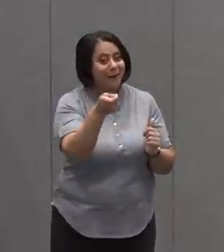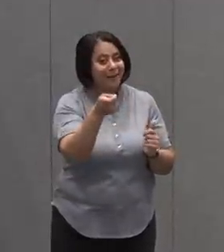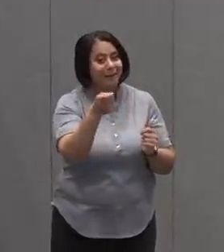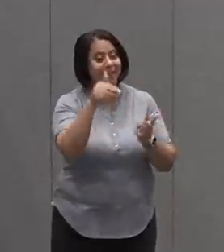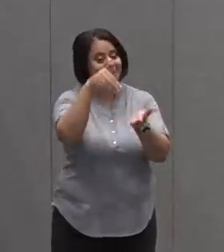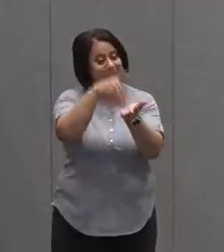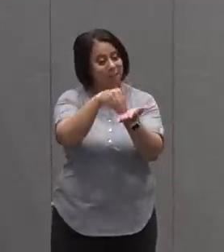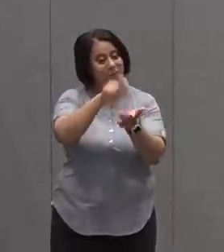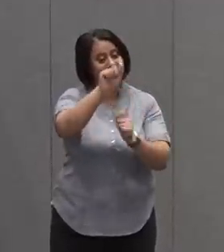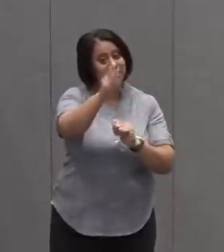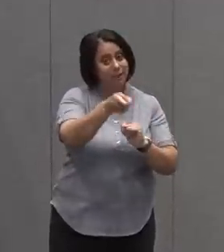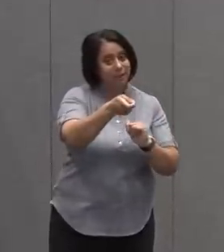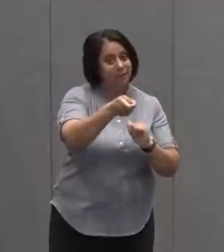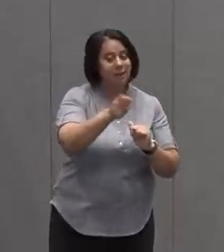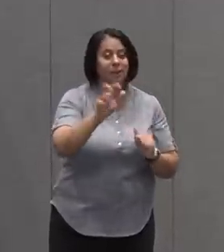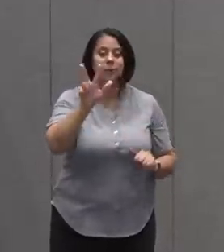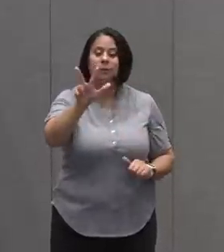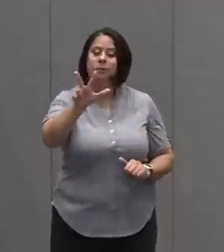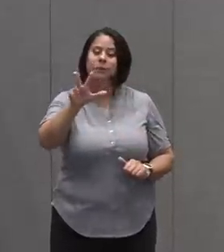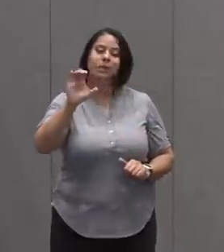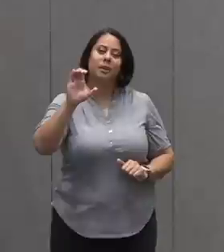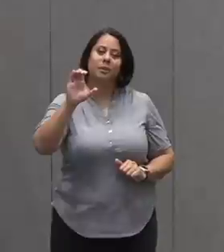comma,